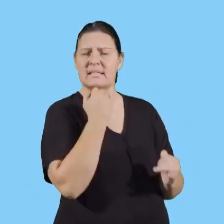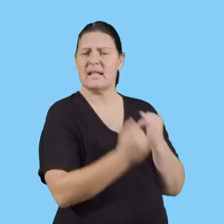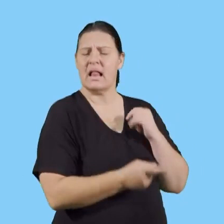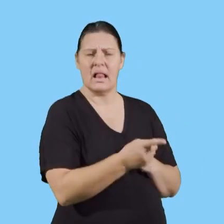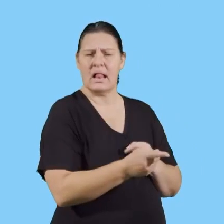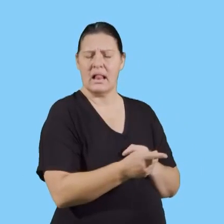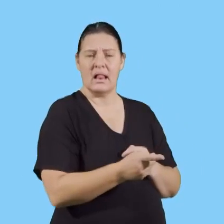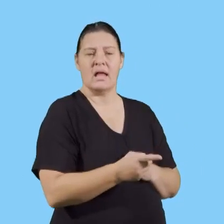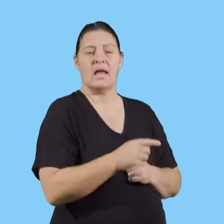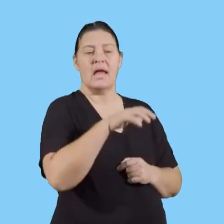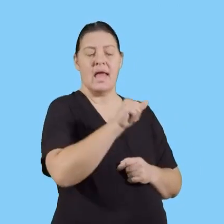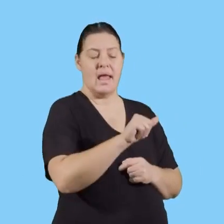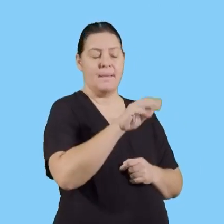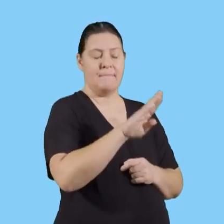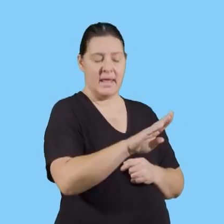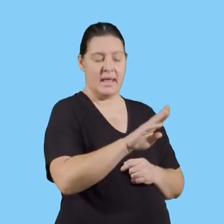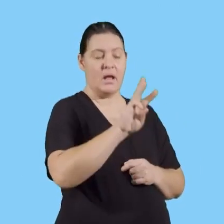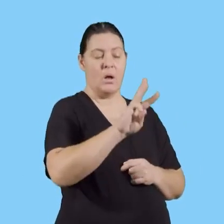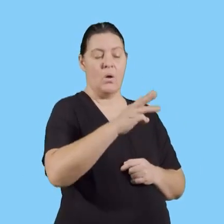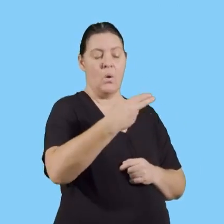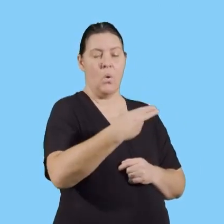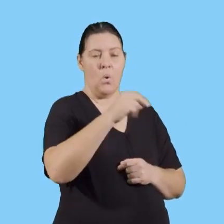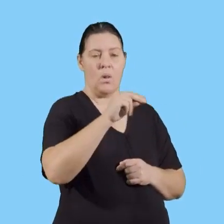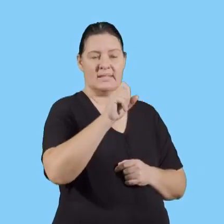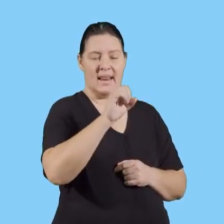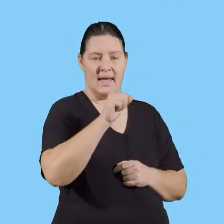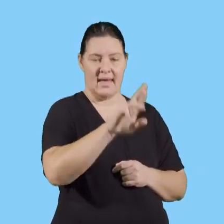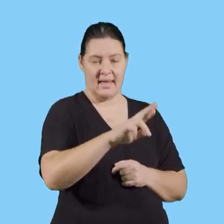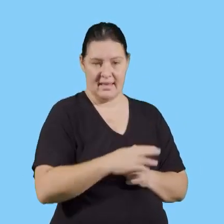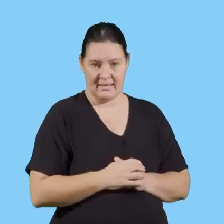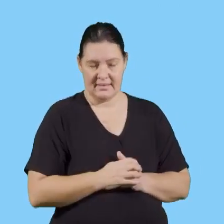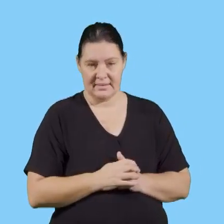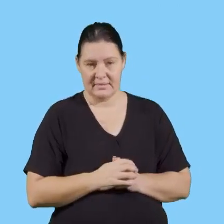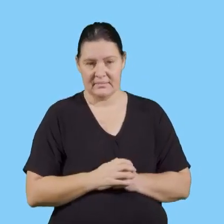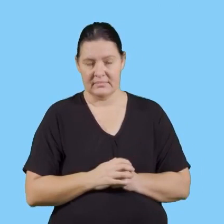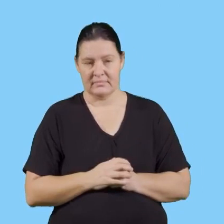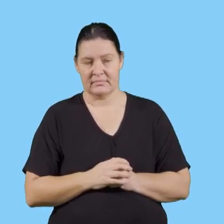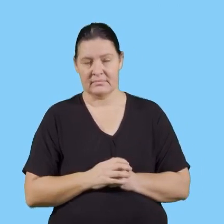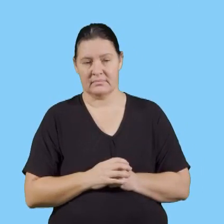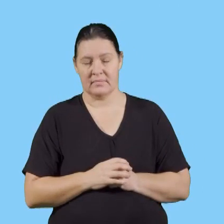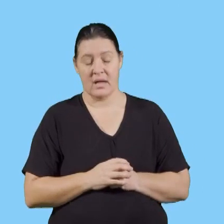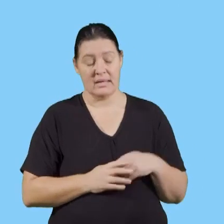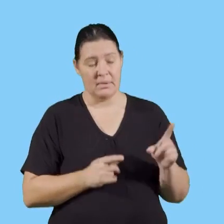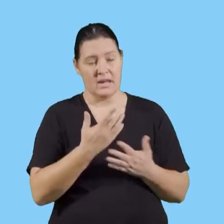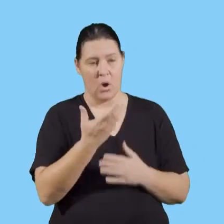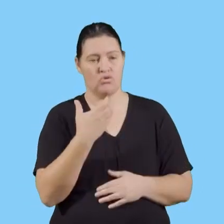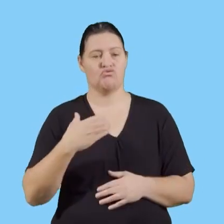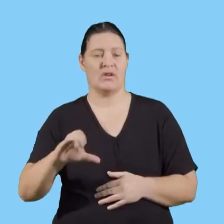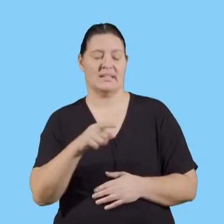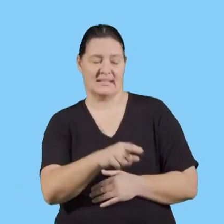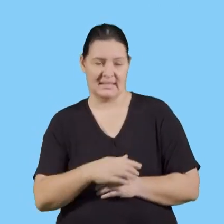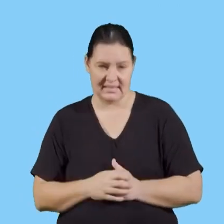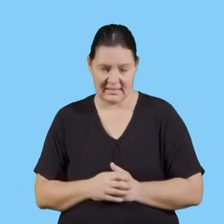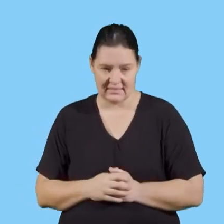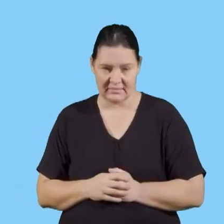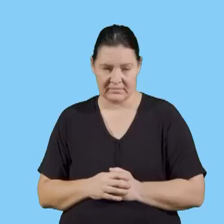done, they had debited it against AB wholesalers. So once you debit it against AB wholesalers, to correct it,